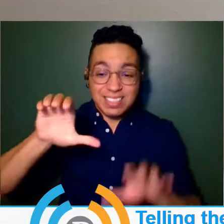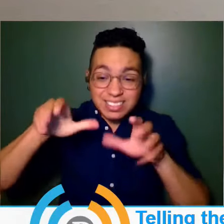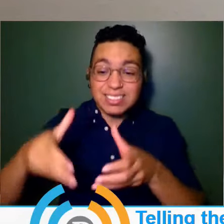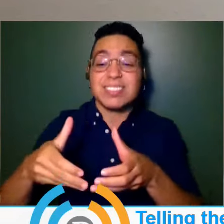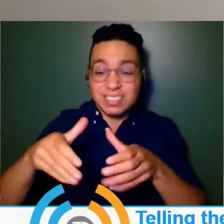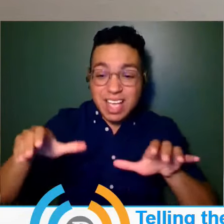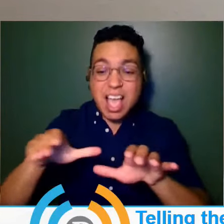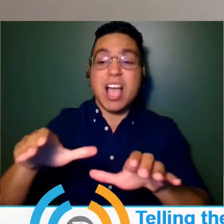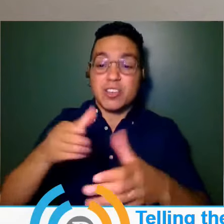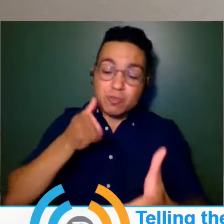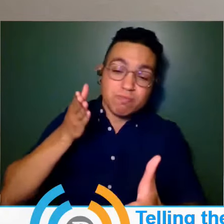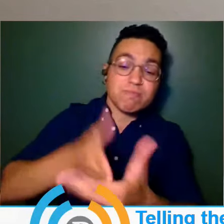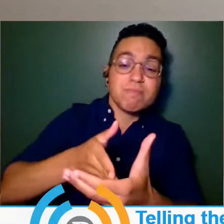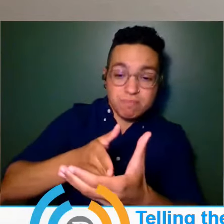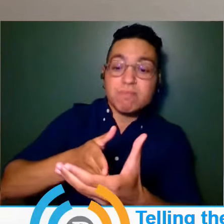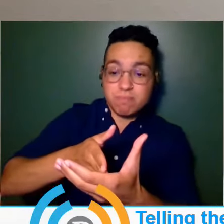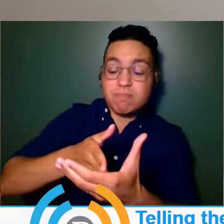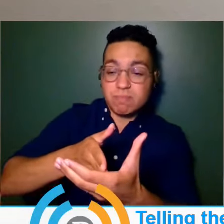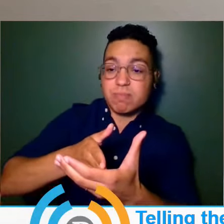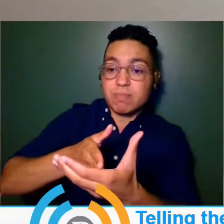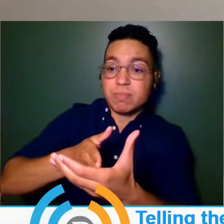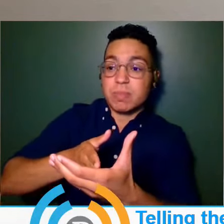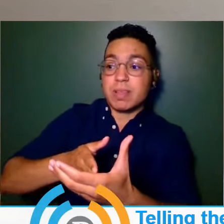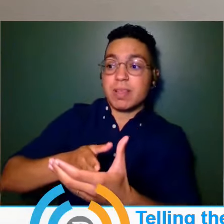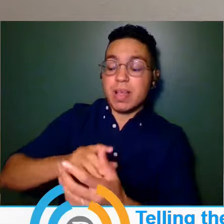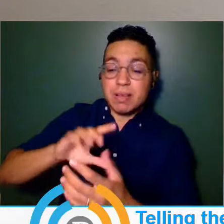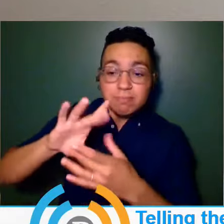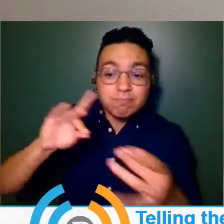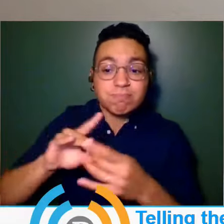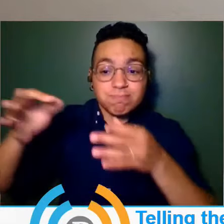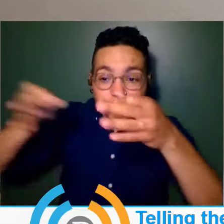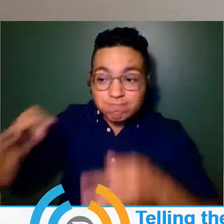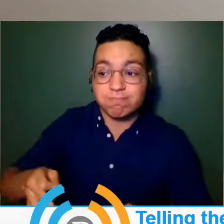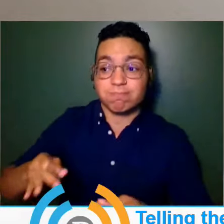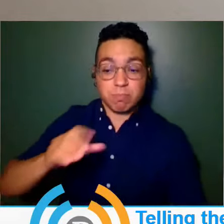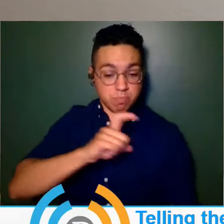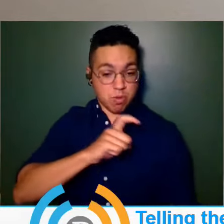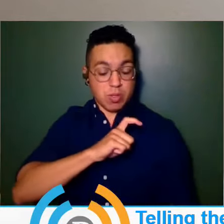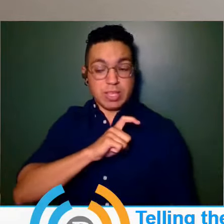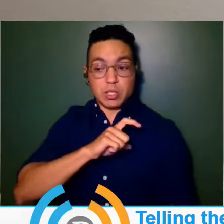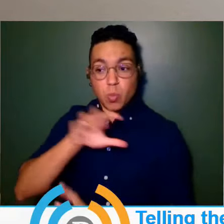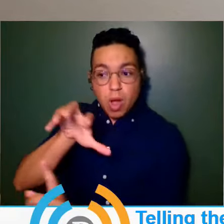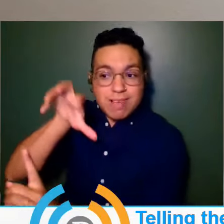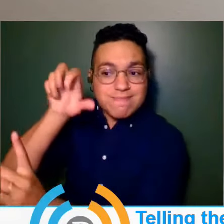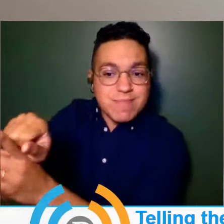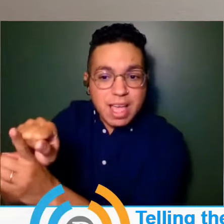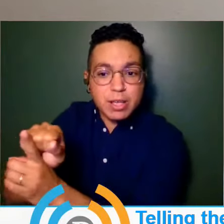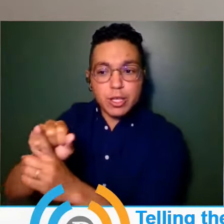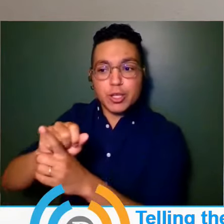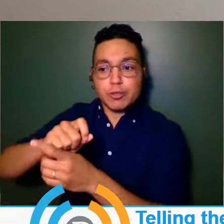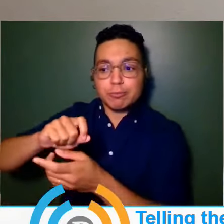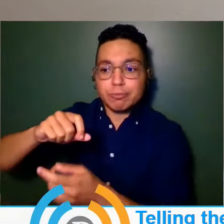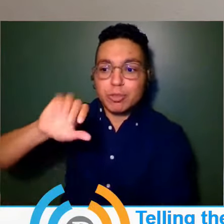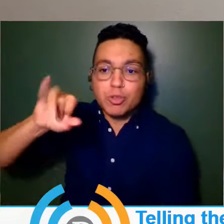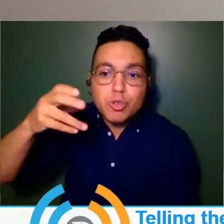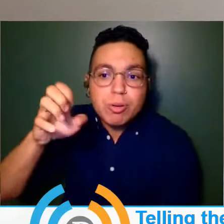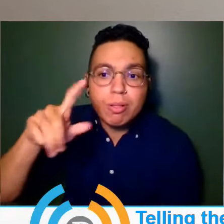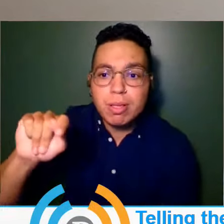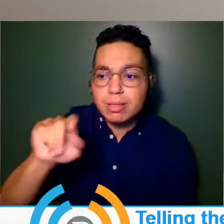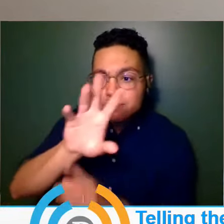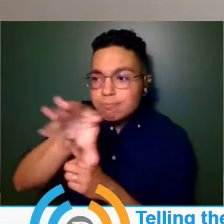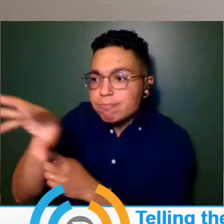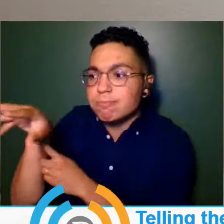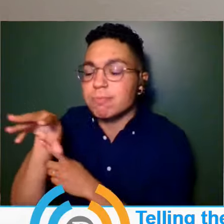that Portland police were targeting and attacking journalists as well as legal observers. That same month,